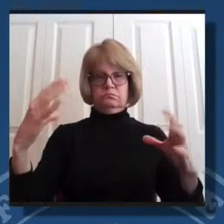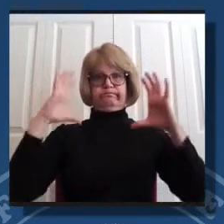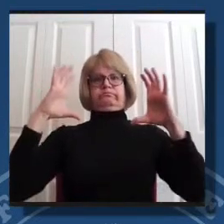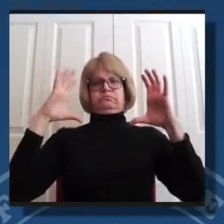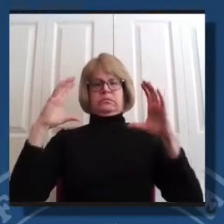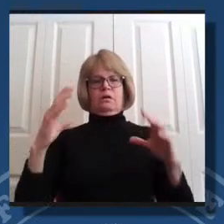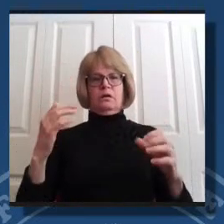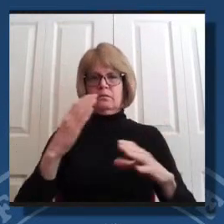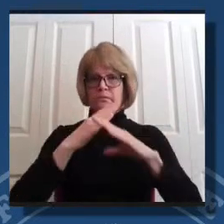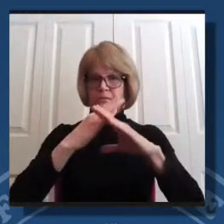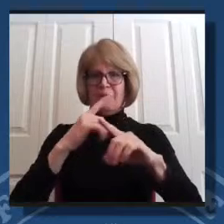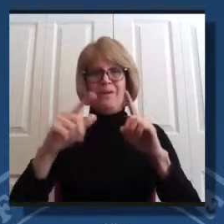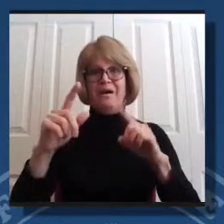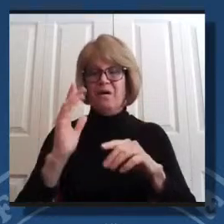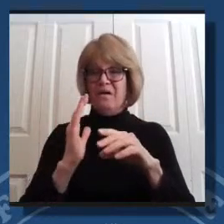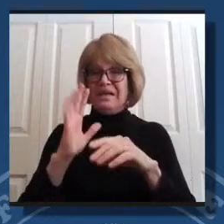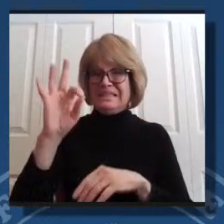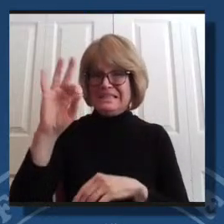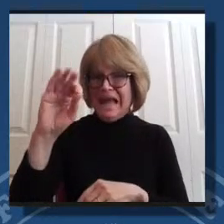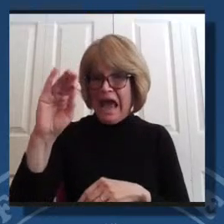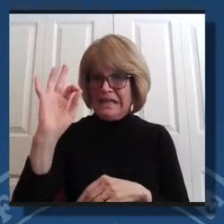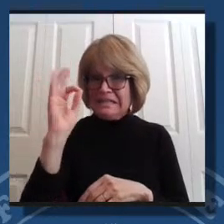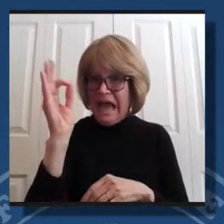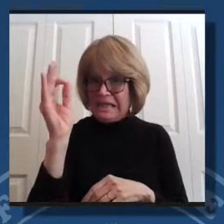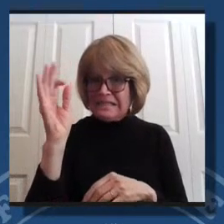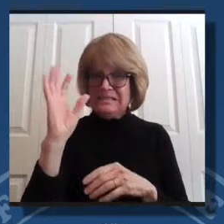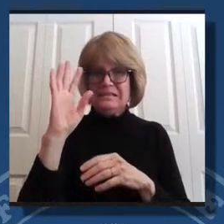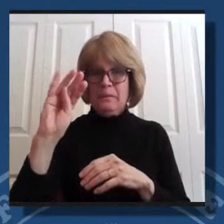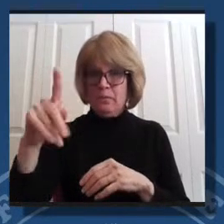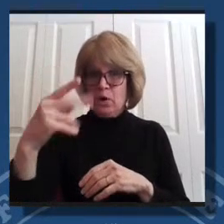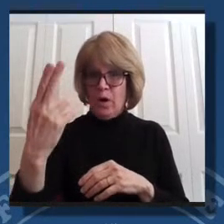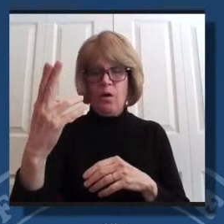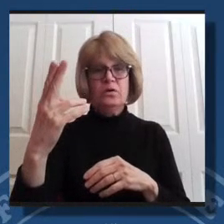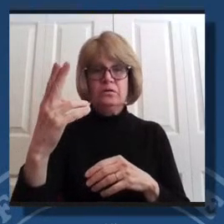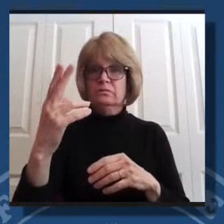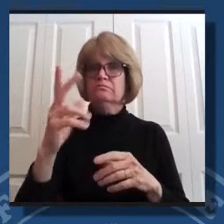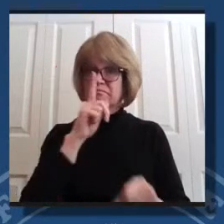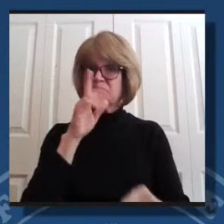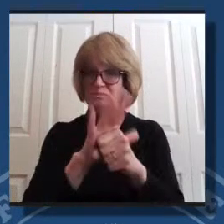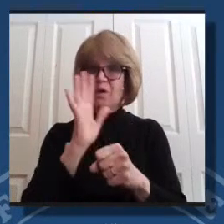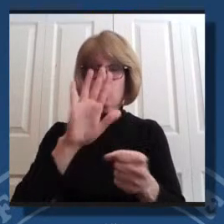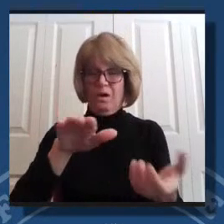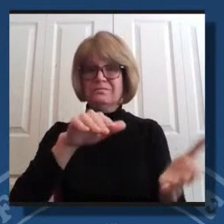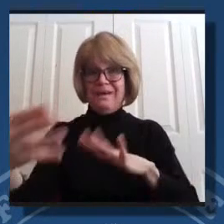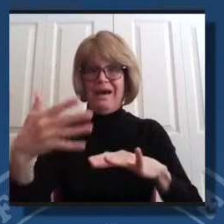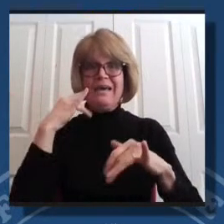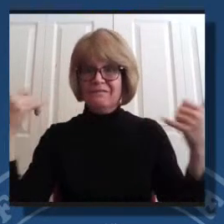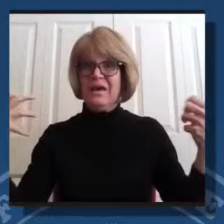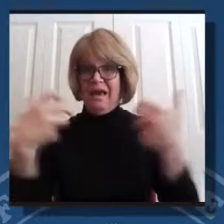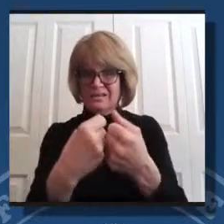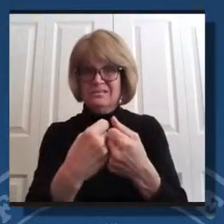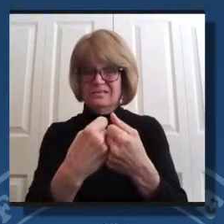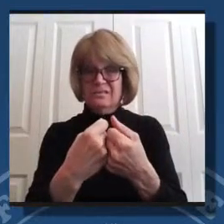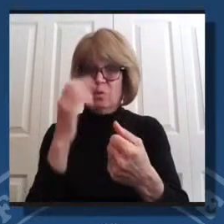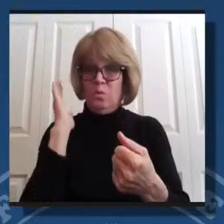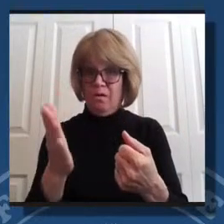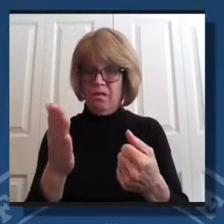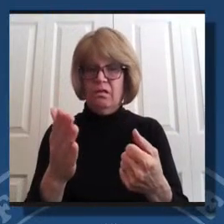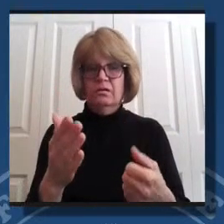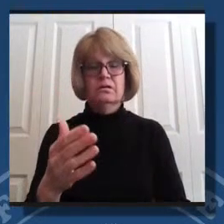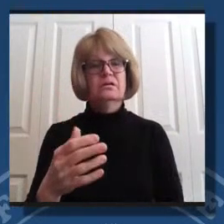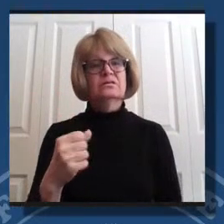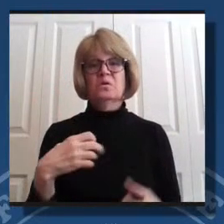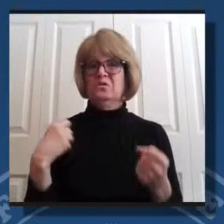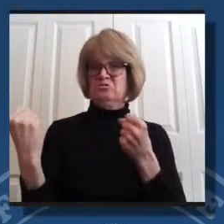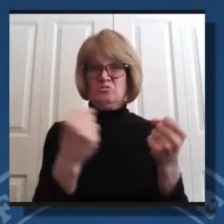you are guaranteed to have a fatality during an accident. So reckless driving is now going to